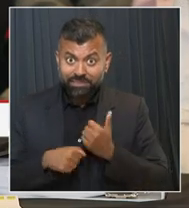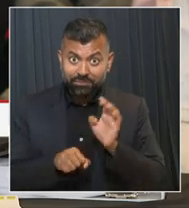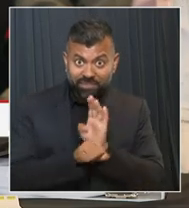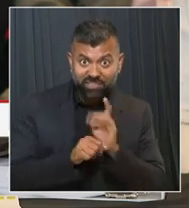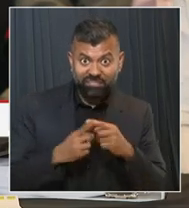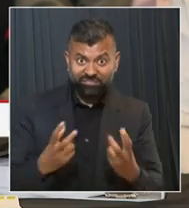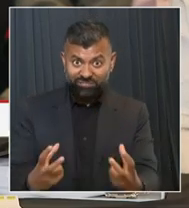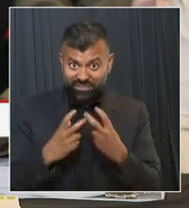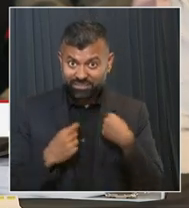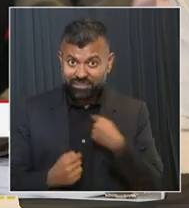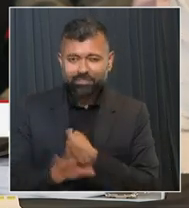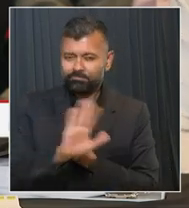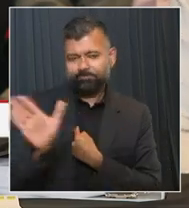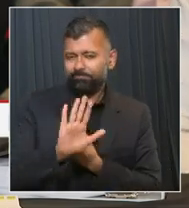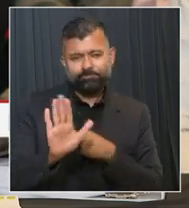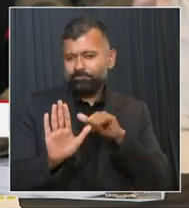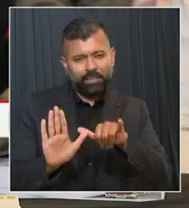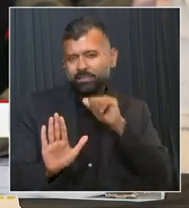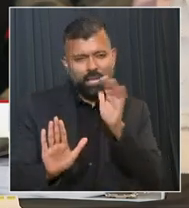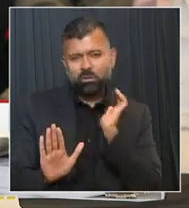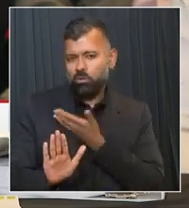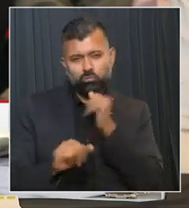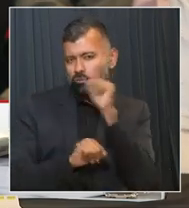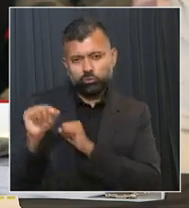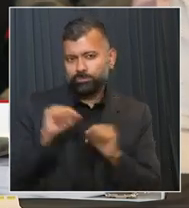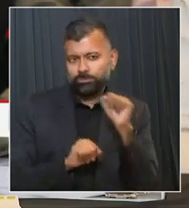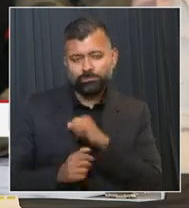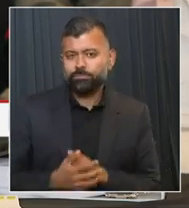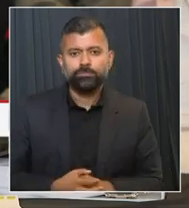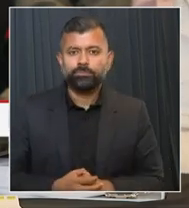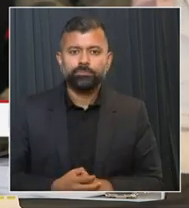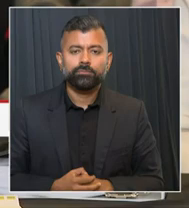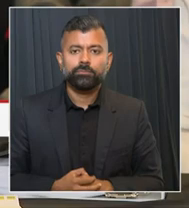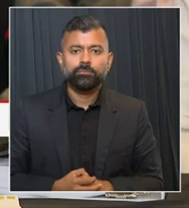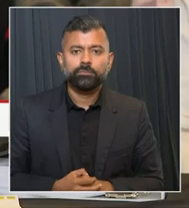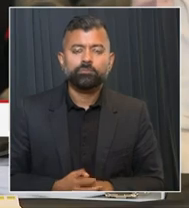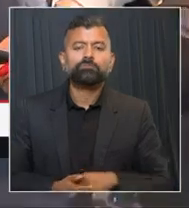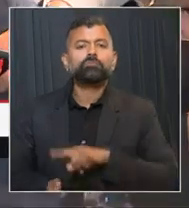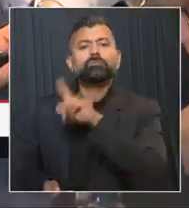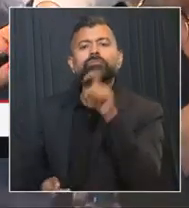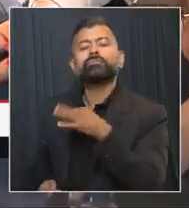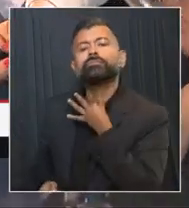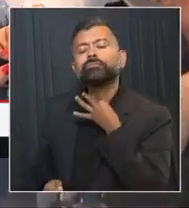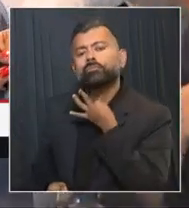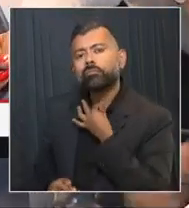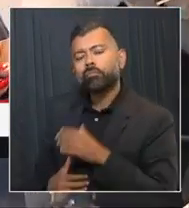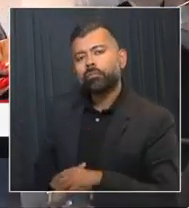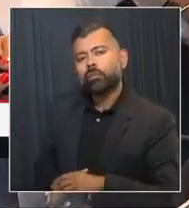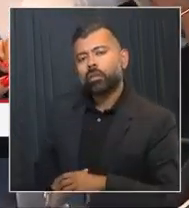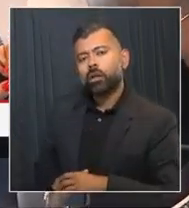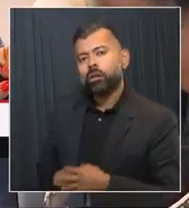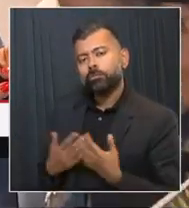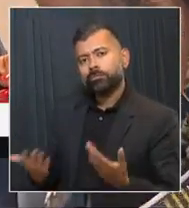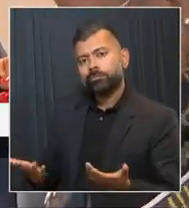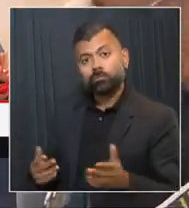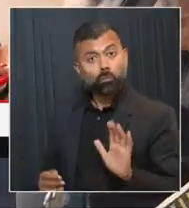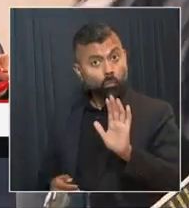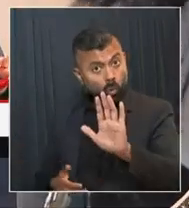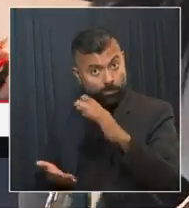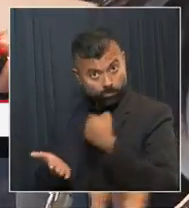Janetta. So, Mayor Bowser, thank you. In your budget, you